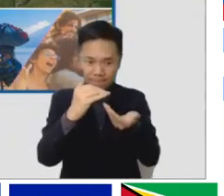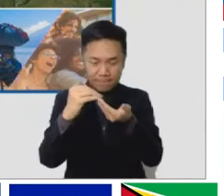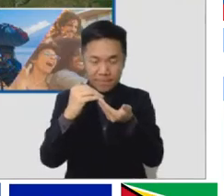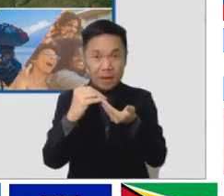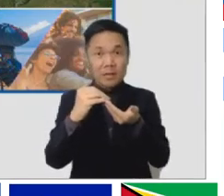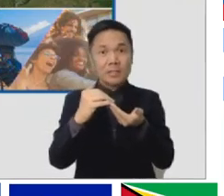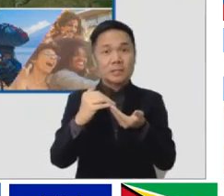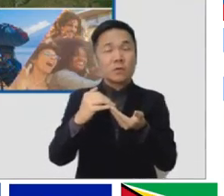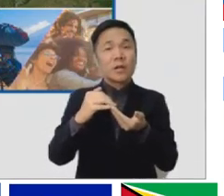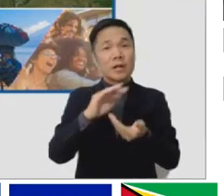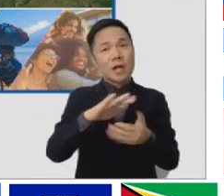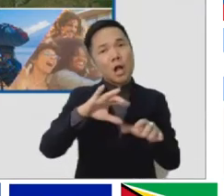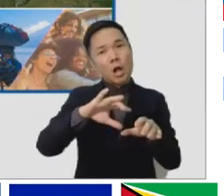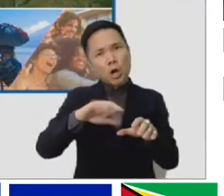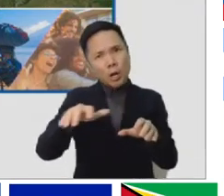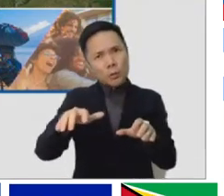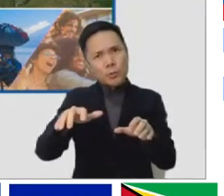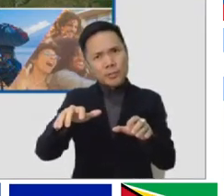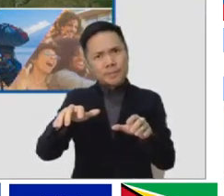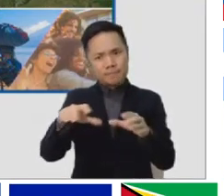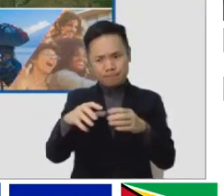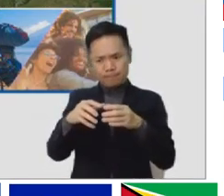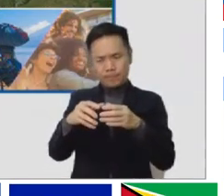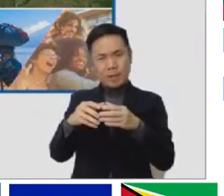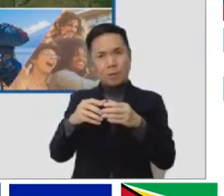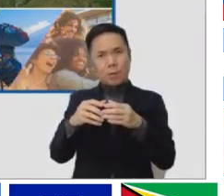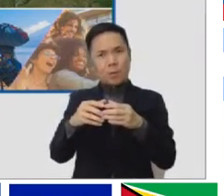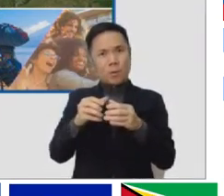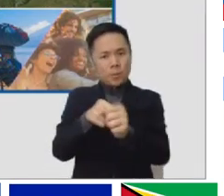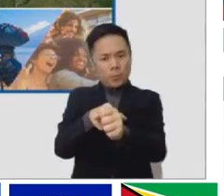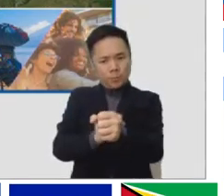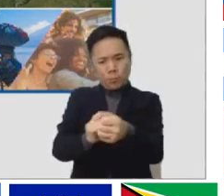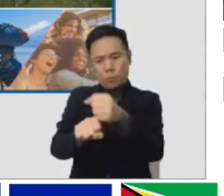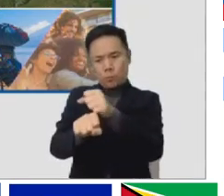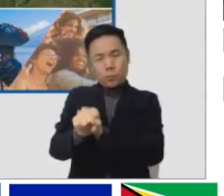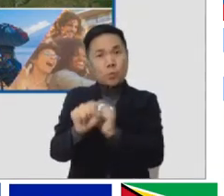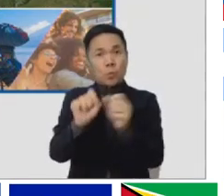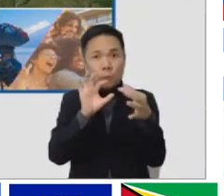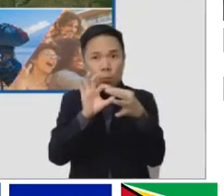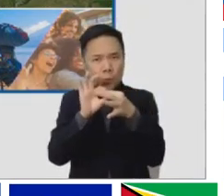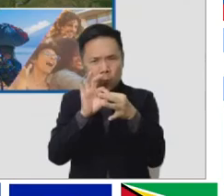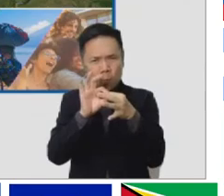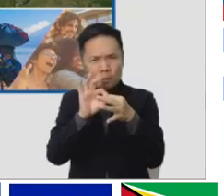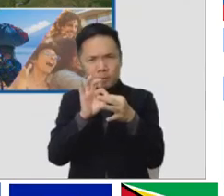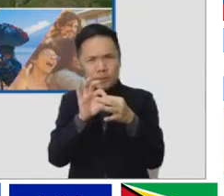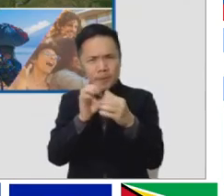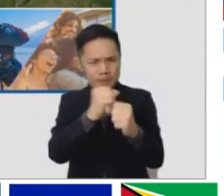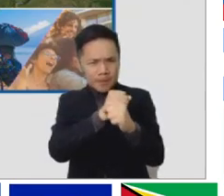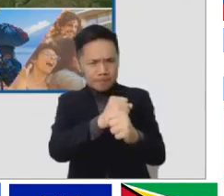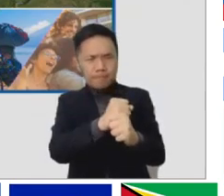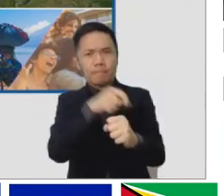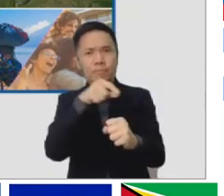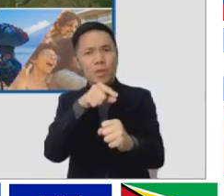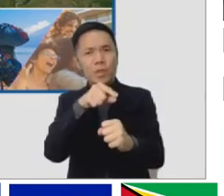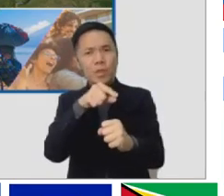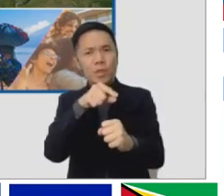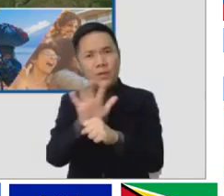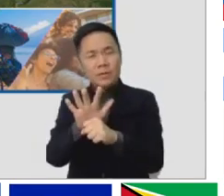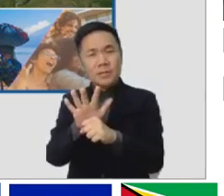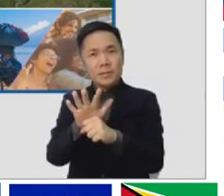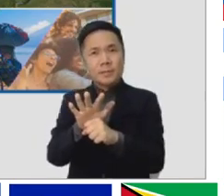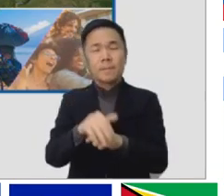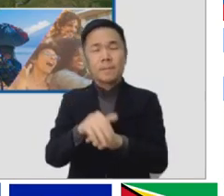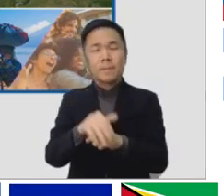activities facing this pandemic. This also led to just putting all of our efforts together in terms of